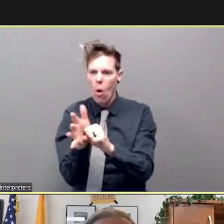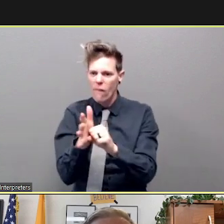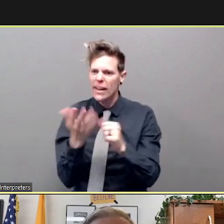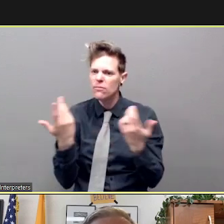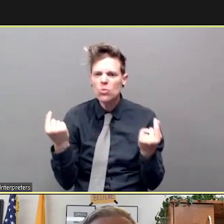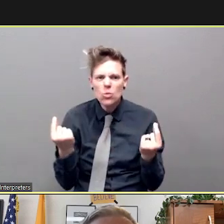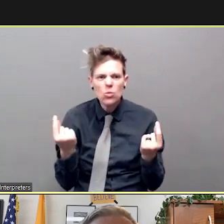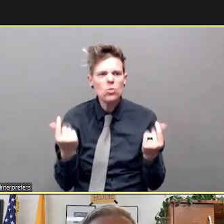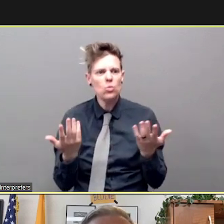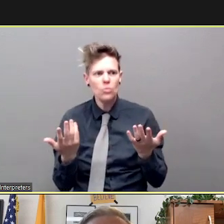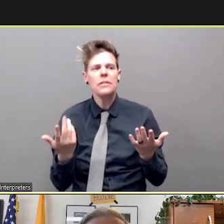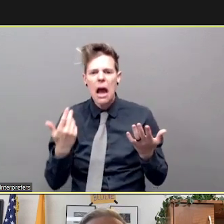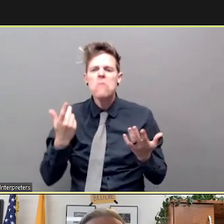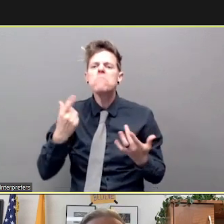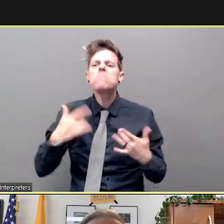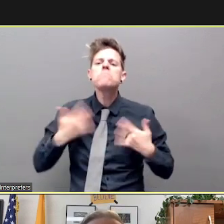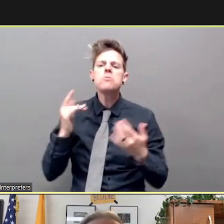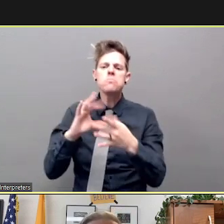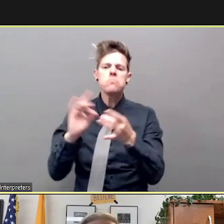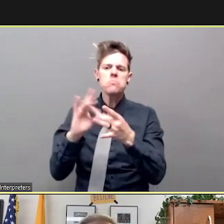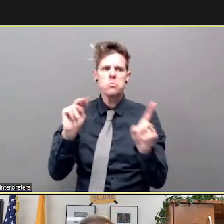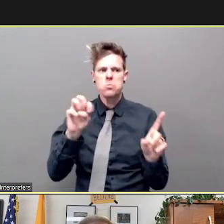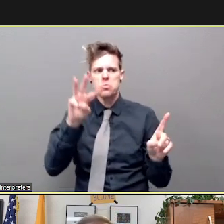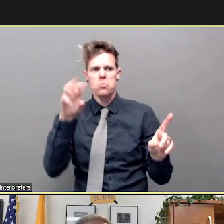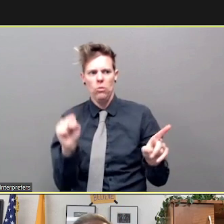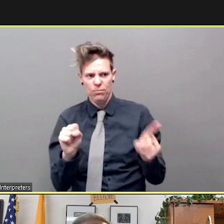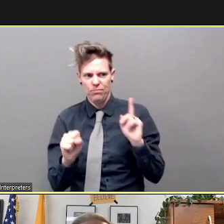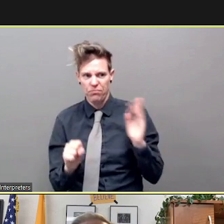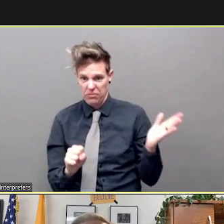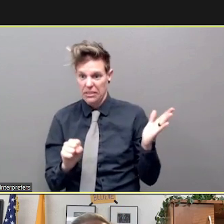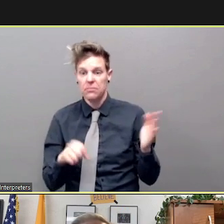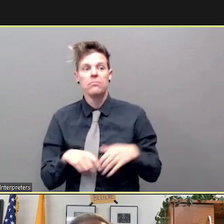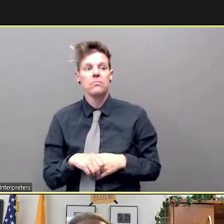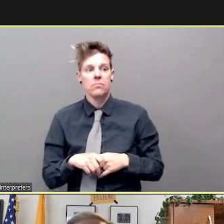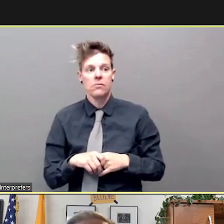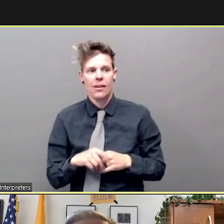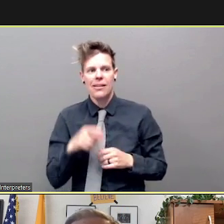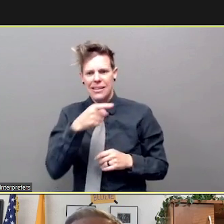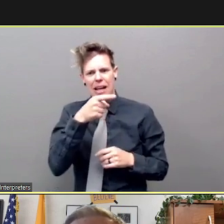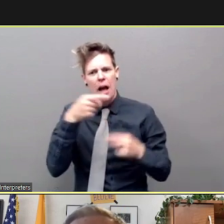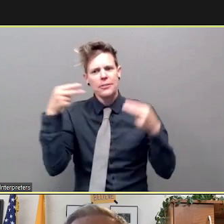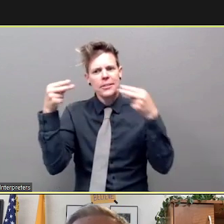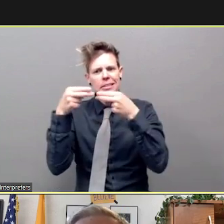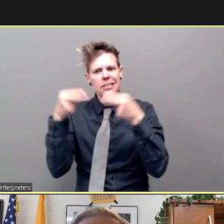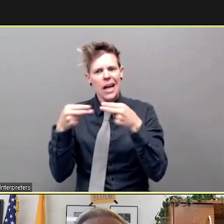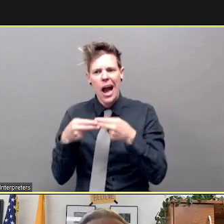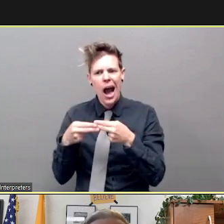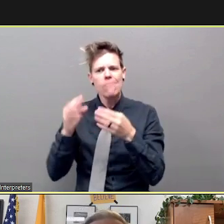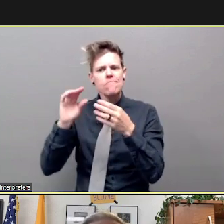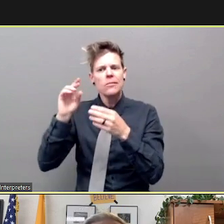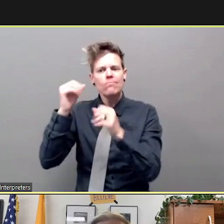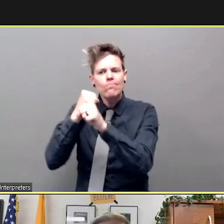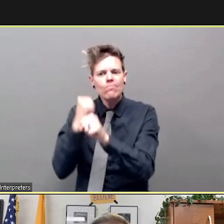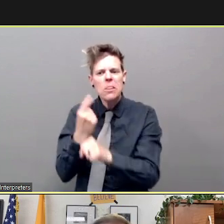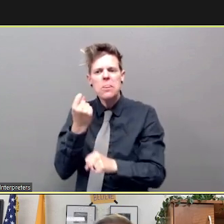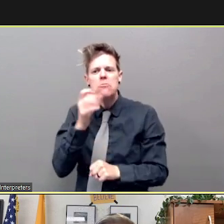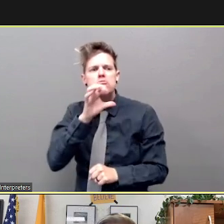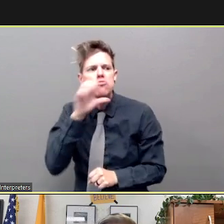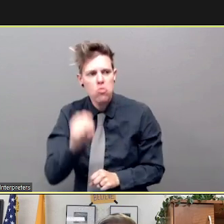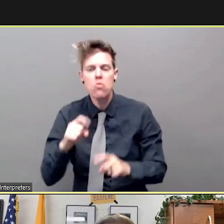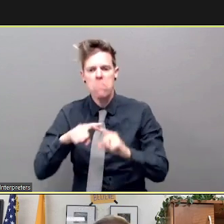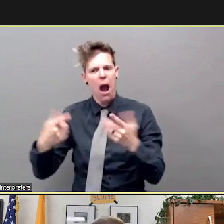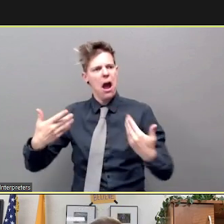quite update this slide all the way, but we all know that long COVID exists. The previous data was that